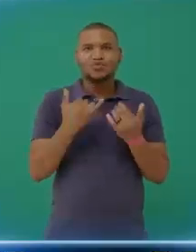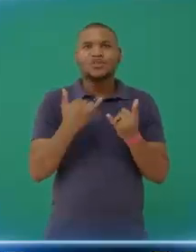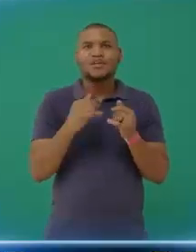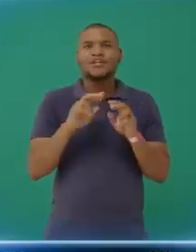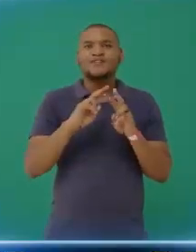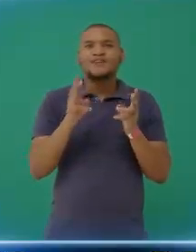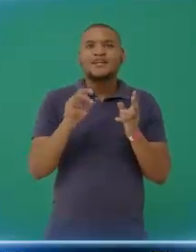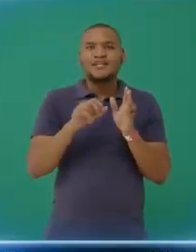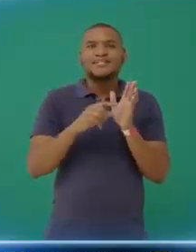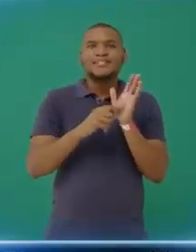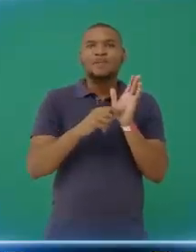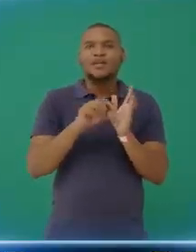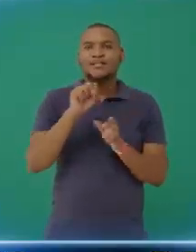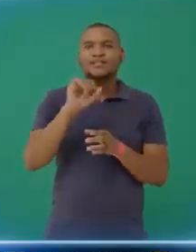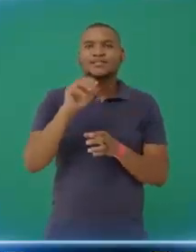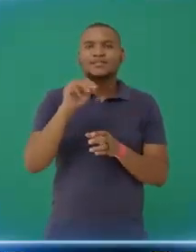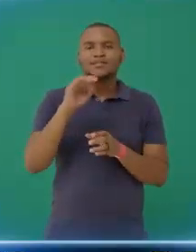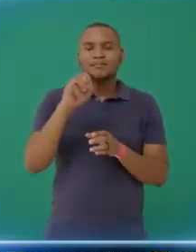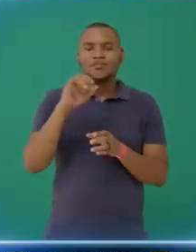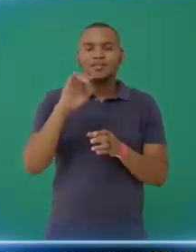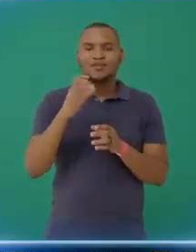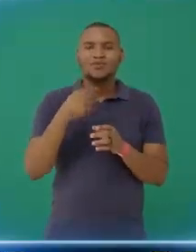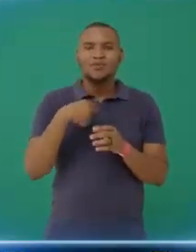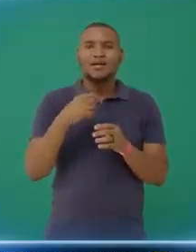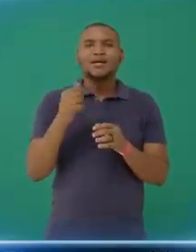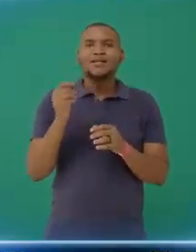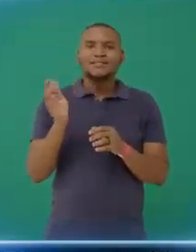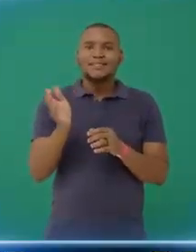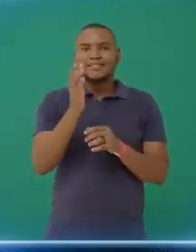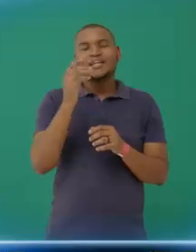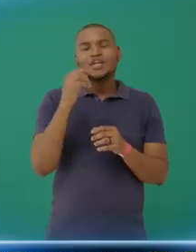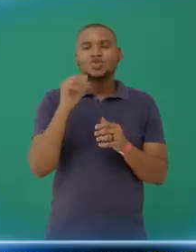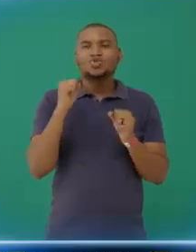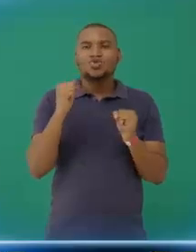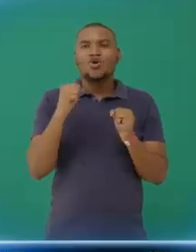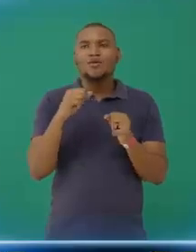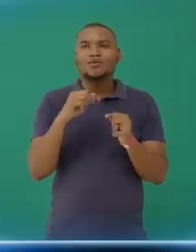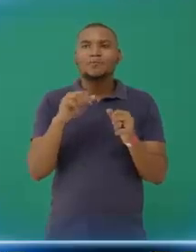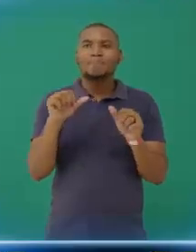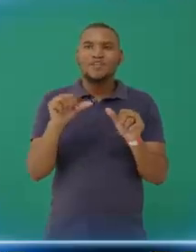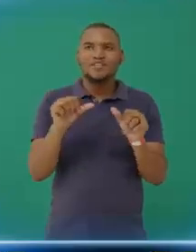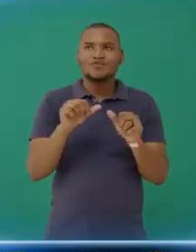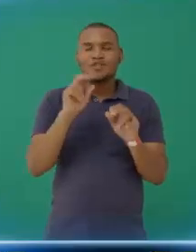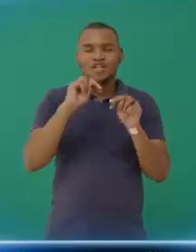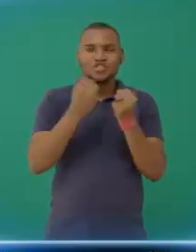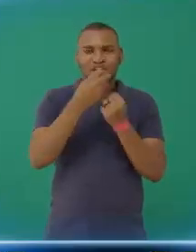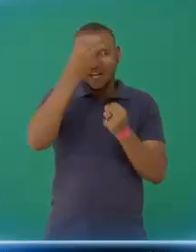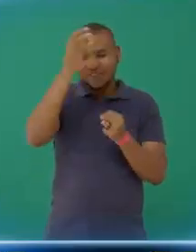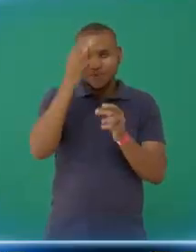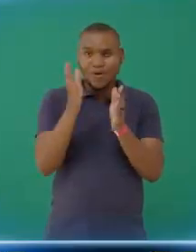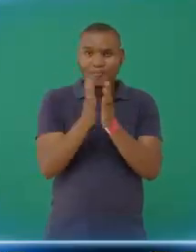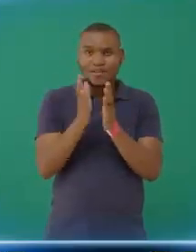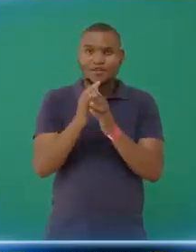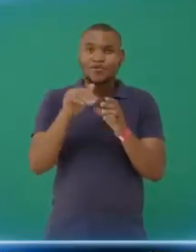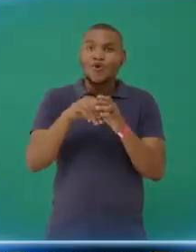two particular reasons. That we are sending a strong message to the national government, but we are also appealing to voters that come the